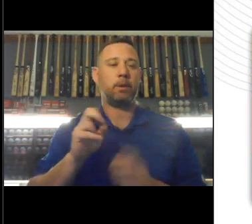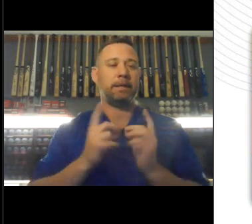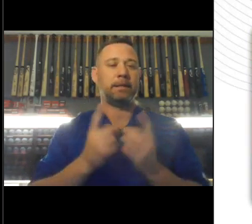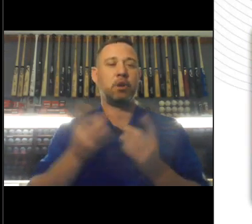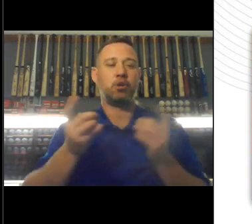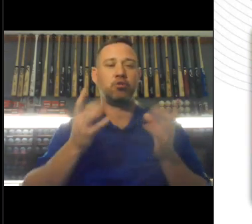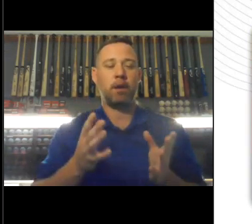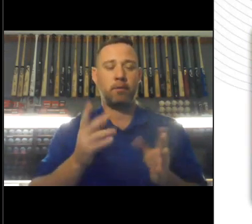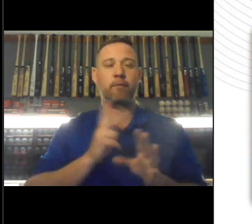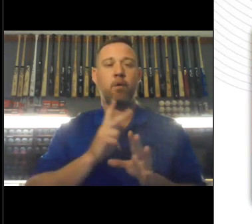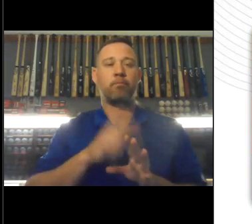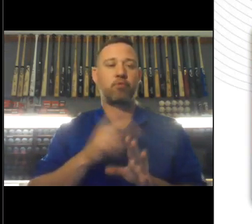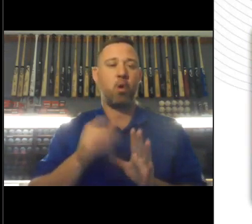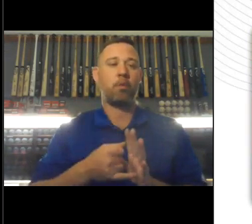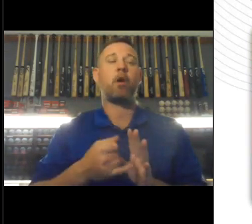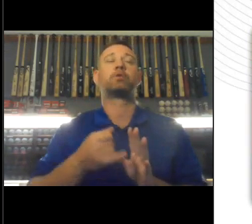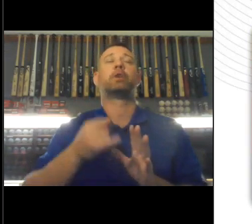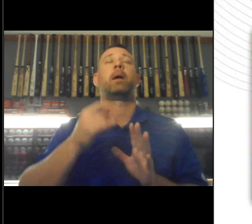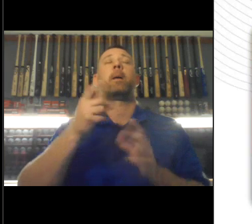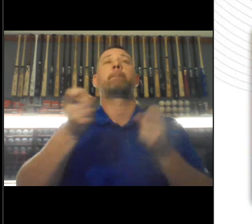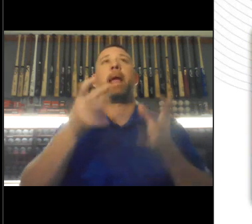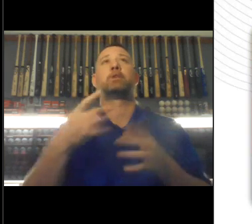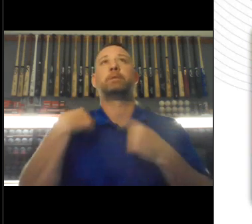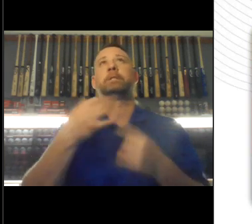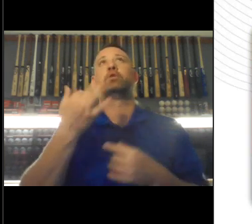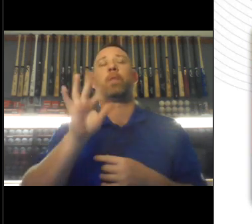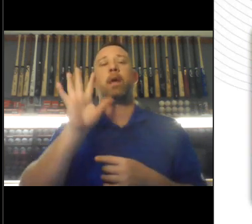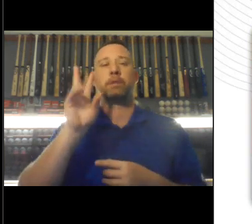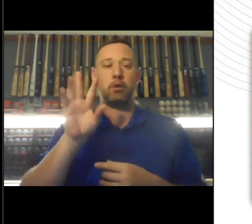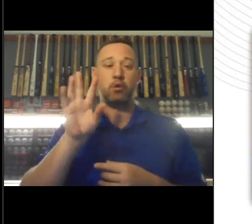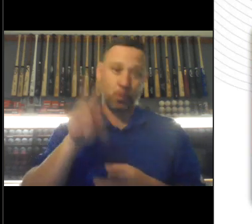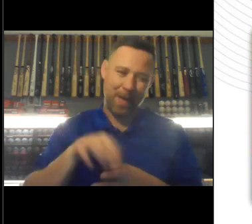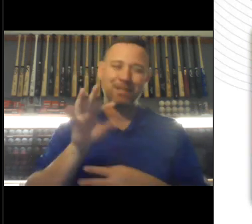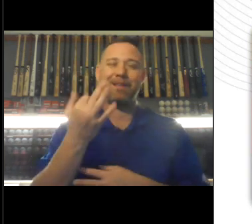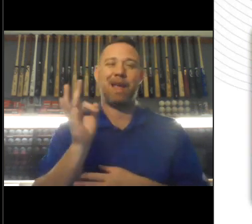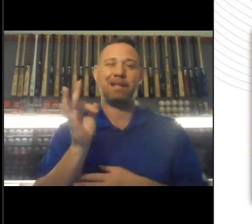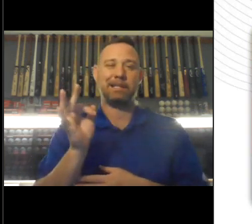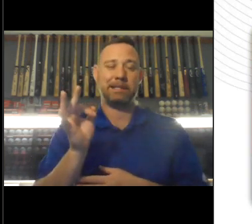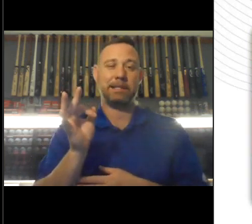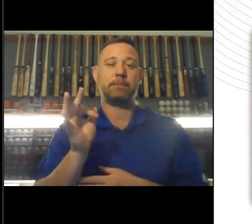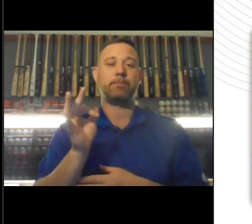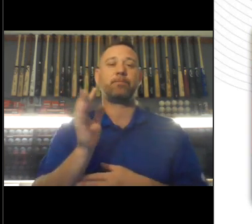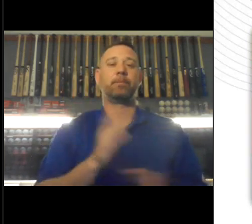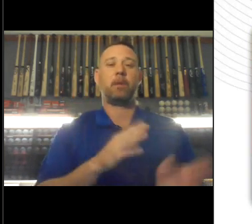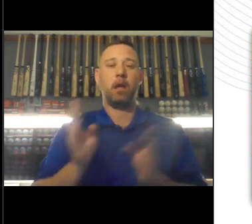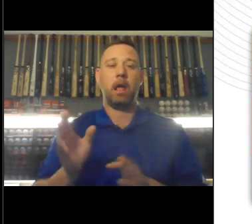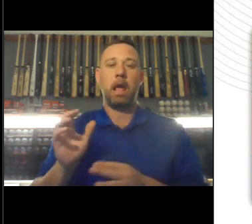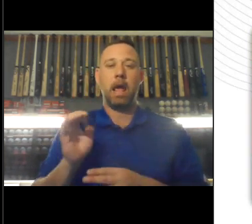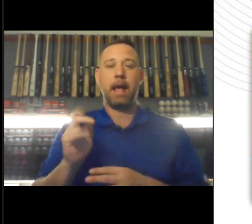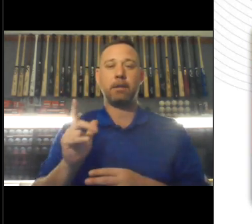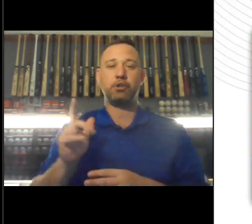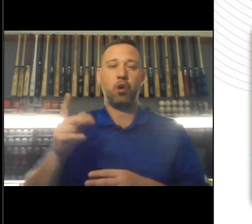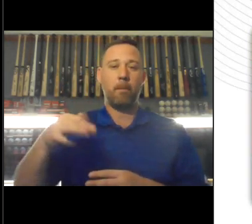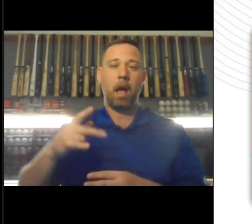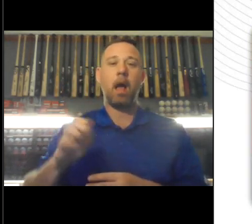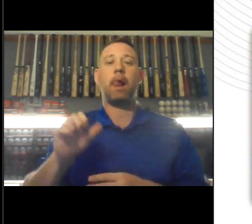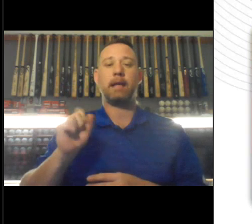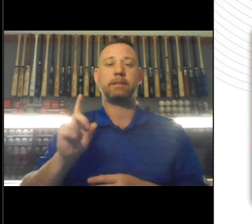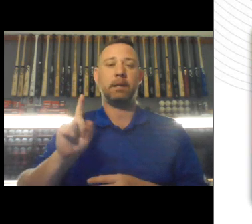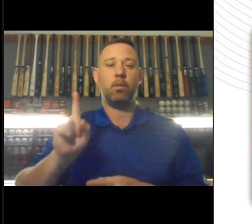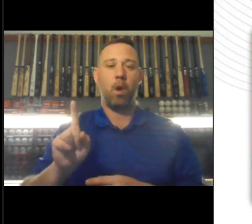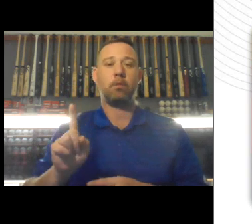Program Project Management since 2019. Also, Angel Pyle, who we all know as SB1 Program